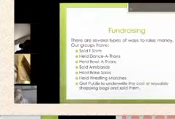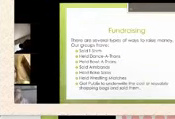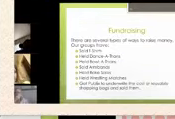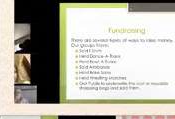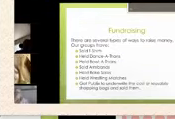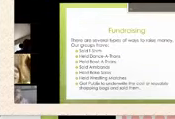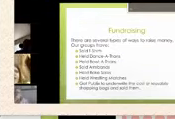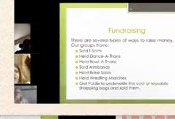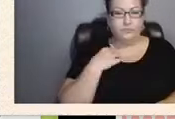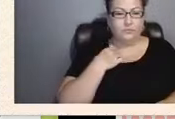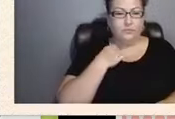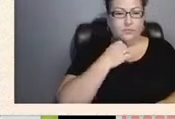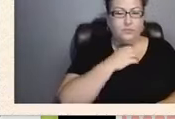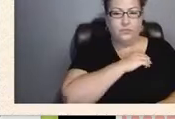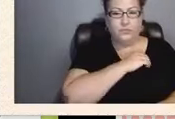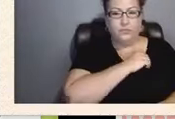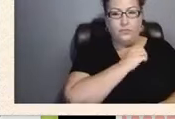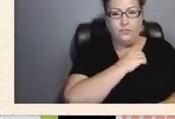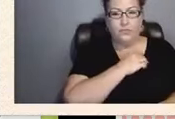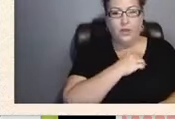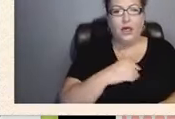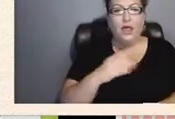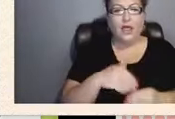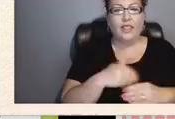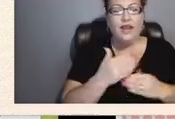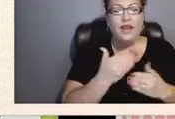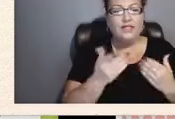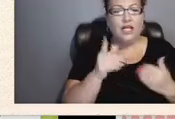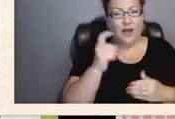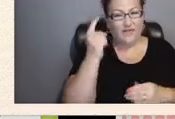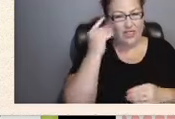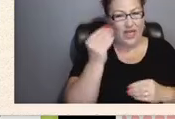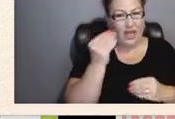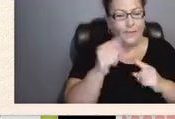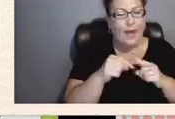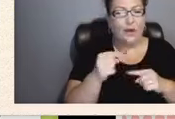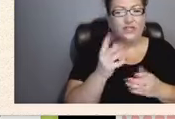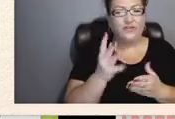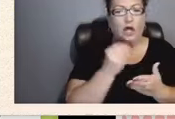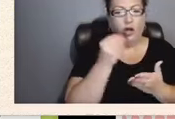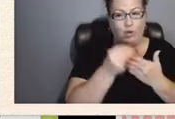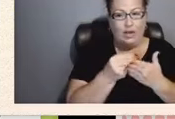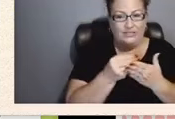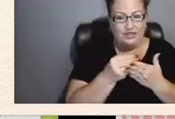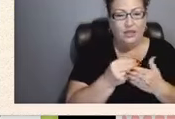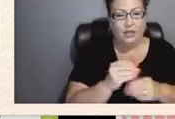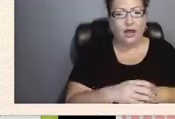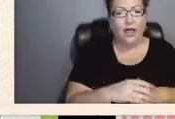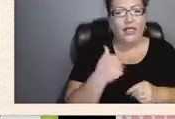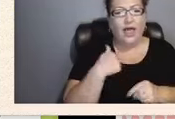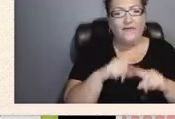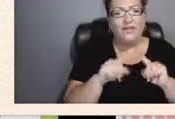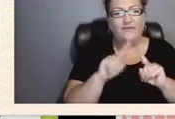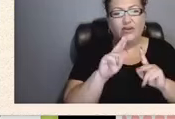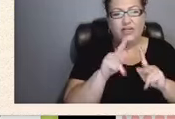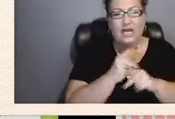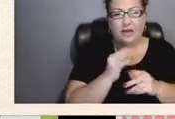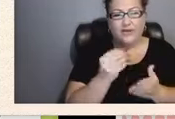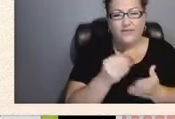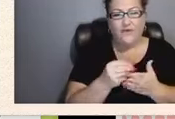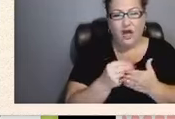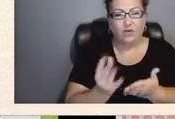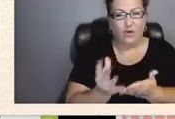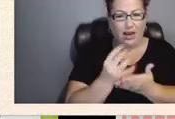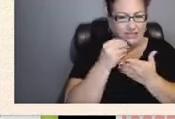The next thing you have to think about is fundraising. There's different types of fundraising. These are just